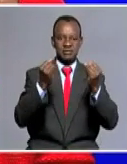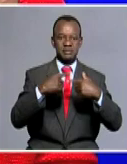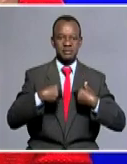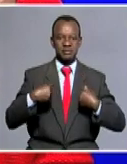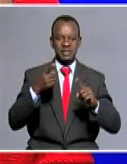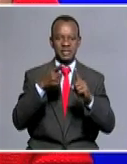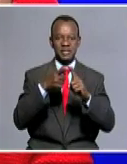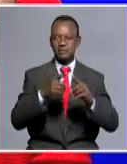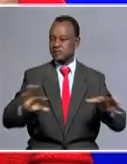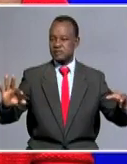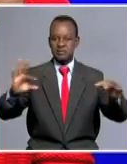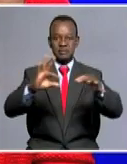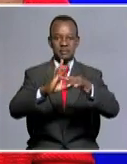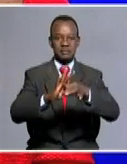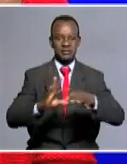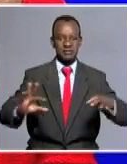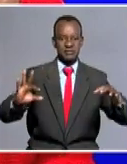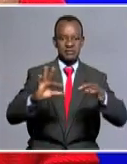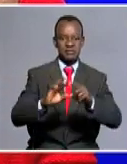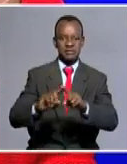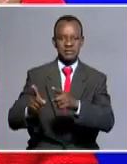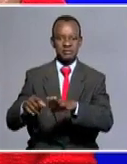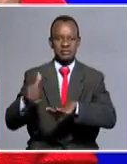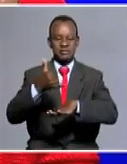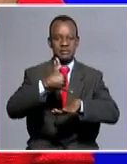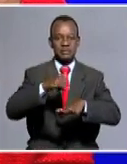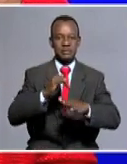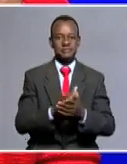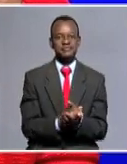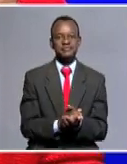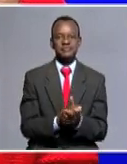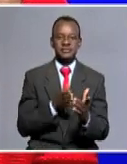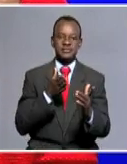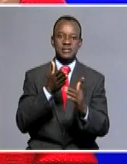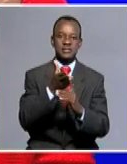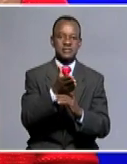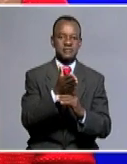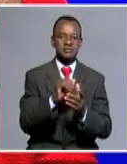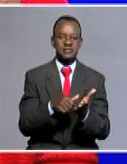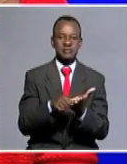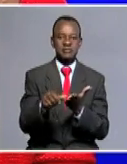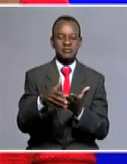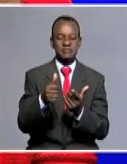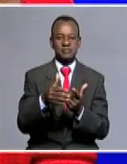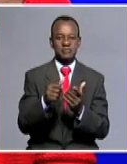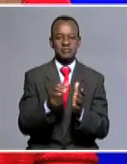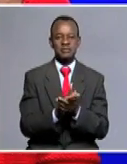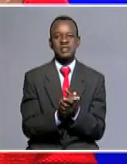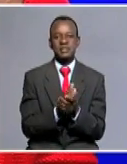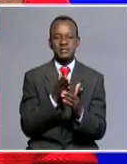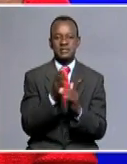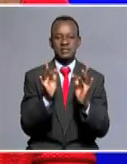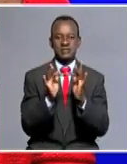and that is not connected. So issues of accessibility, affordability, and availability of internet is quite